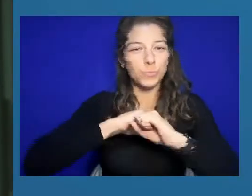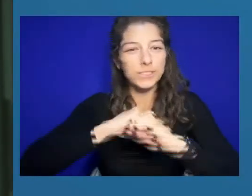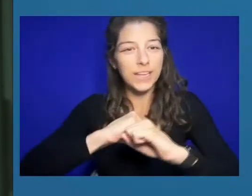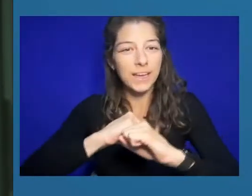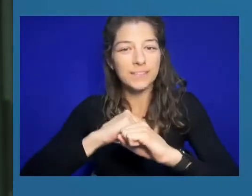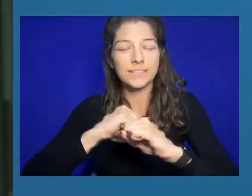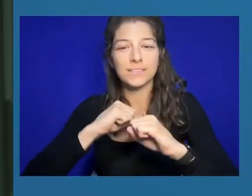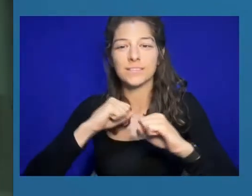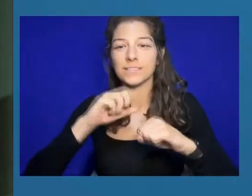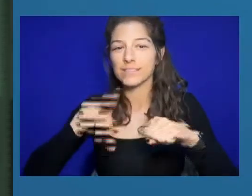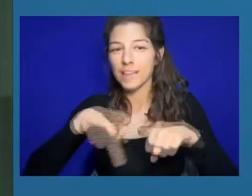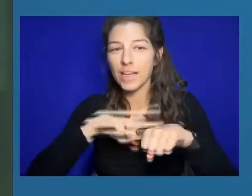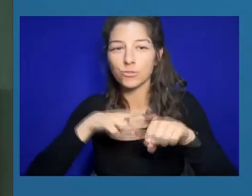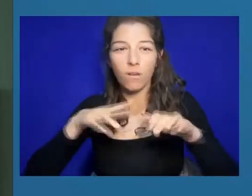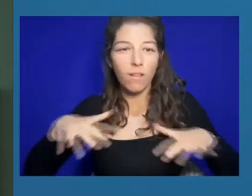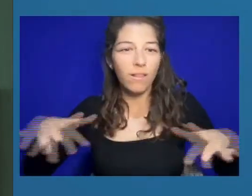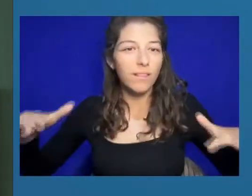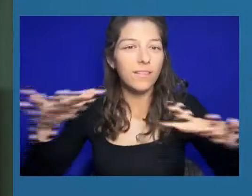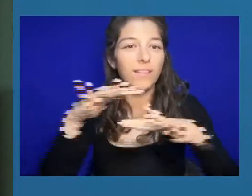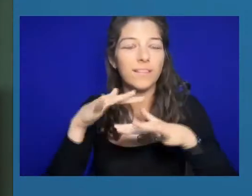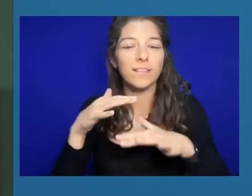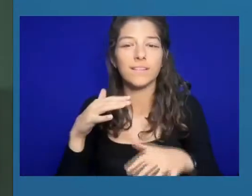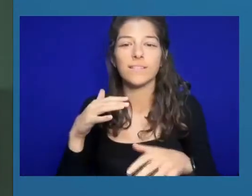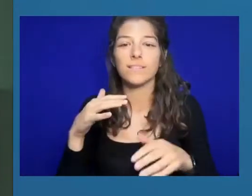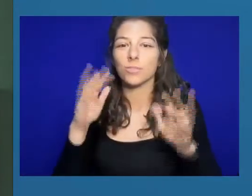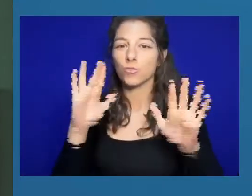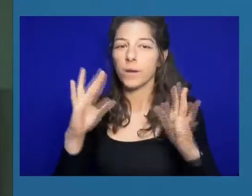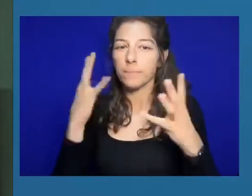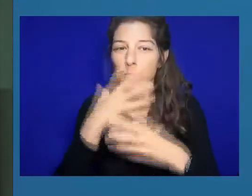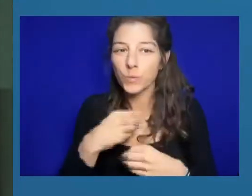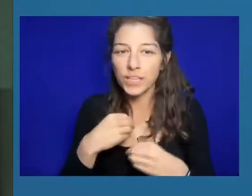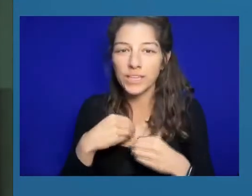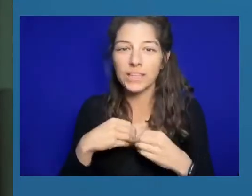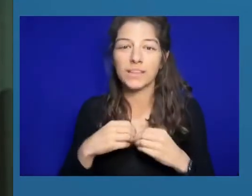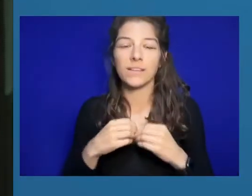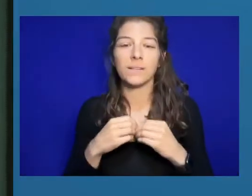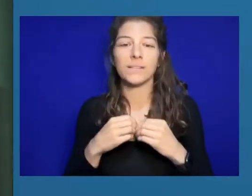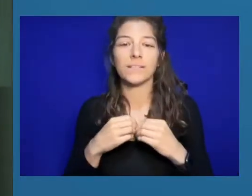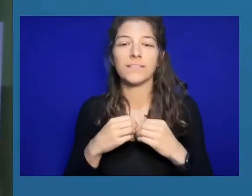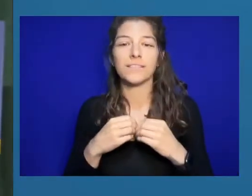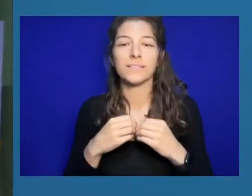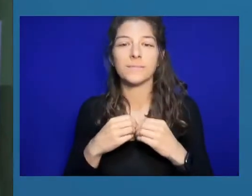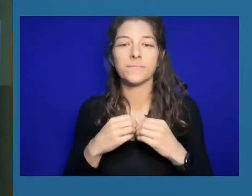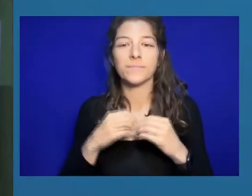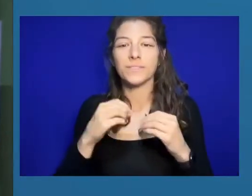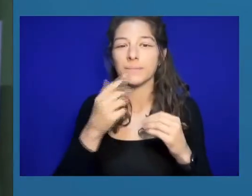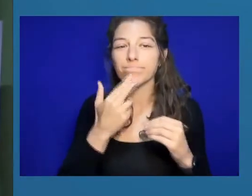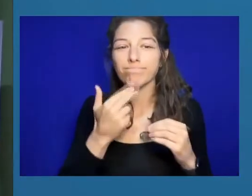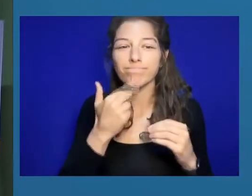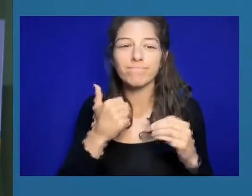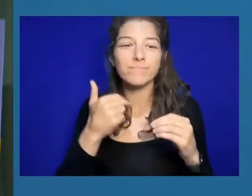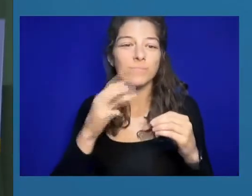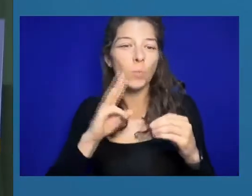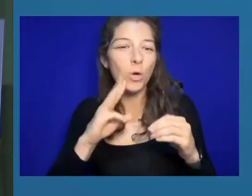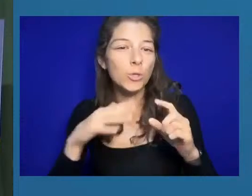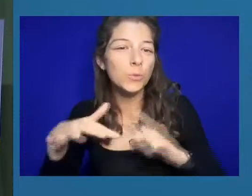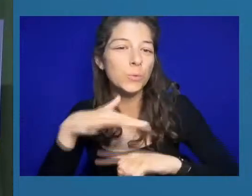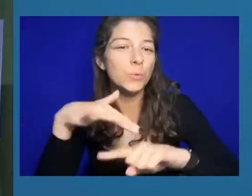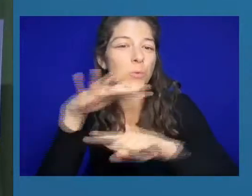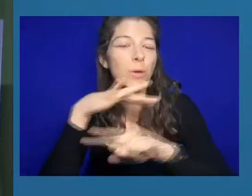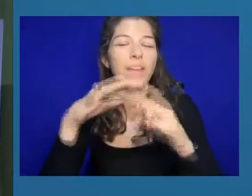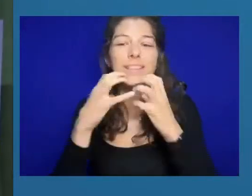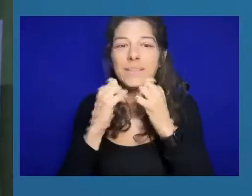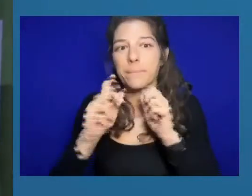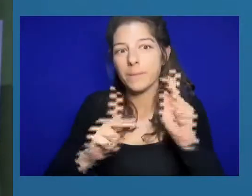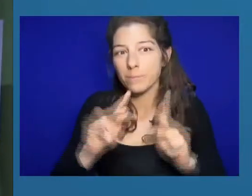our natural assets, the great beauty, the charming hamlets, above all, the people. The people